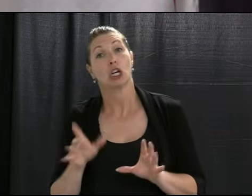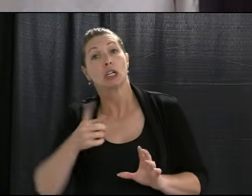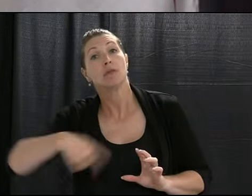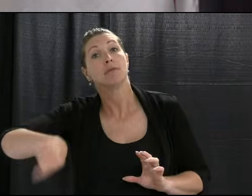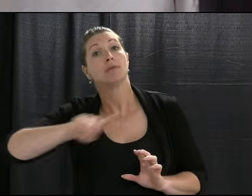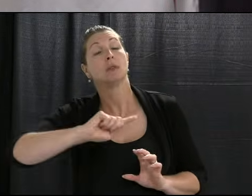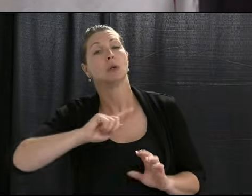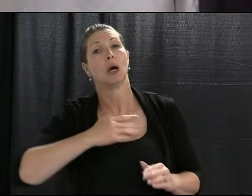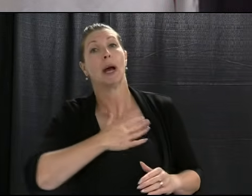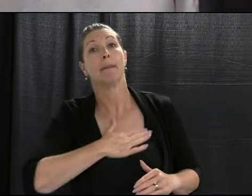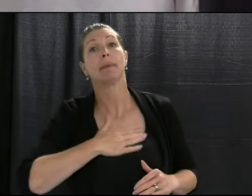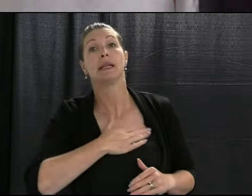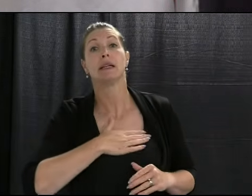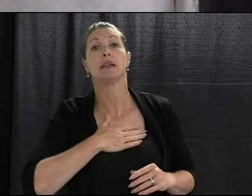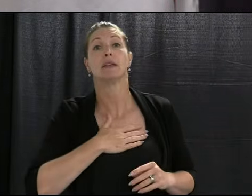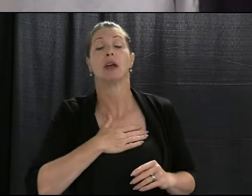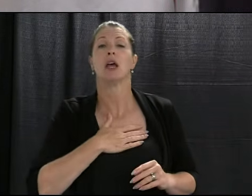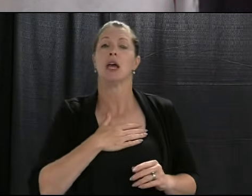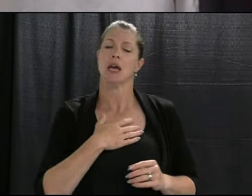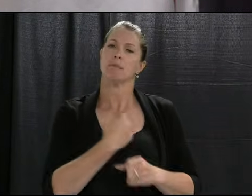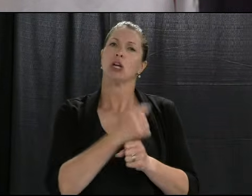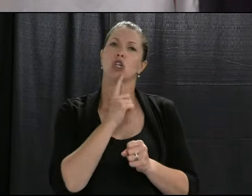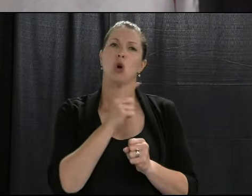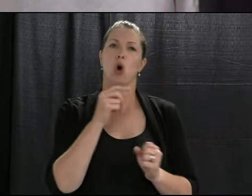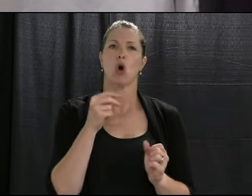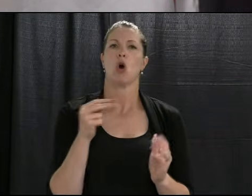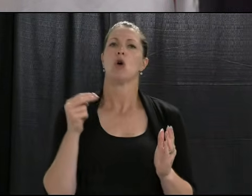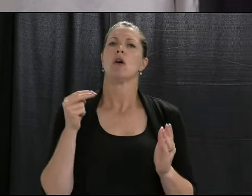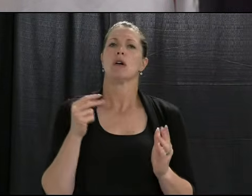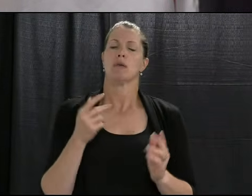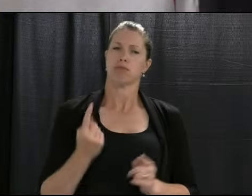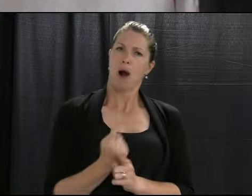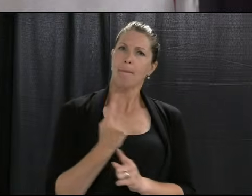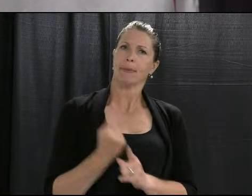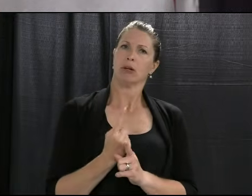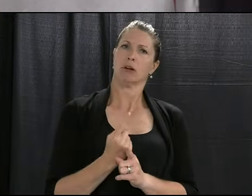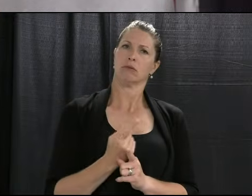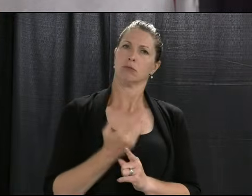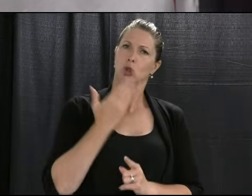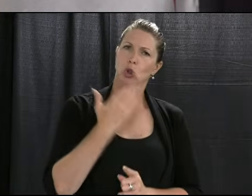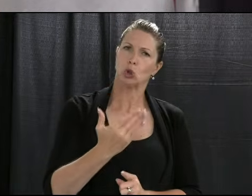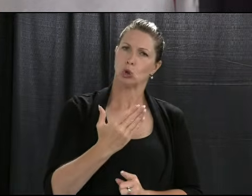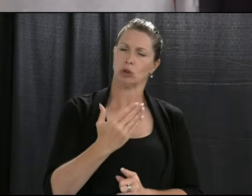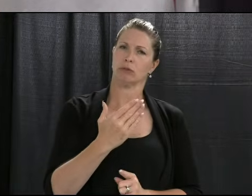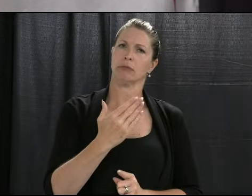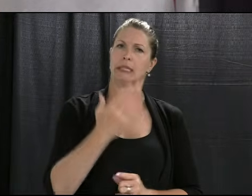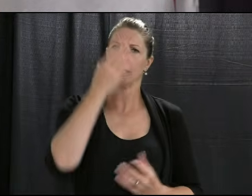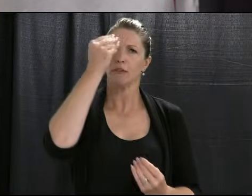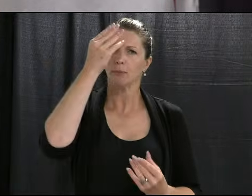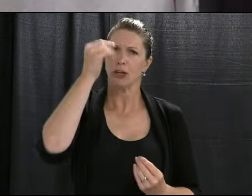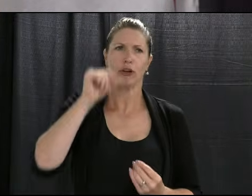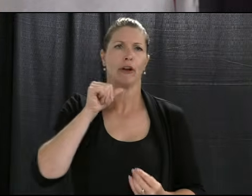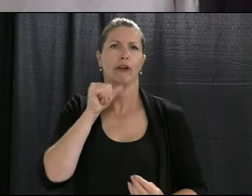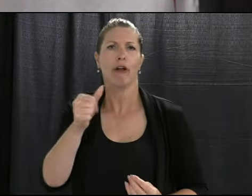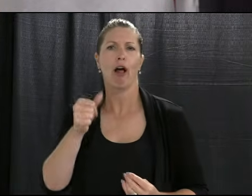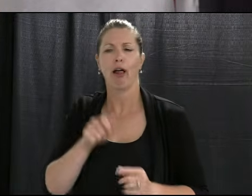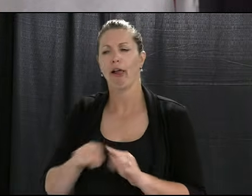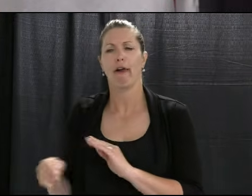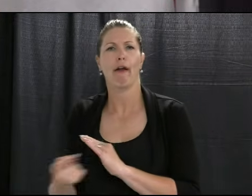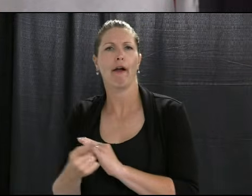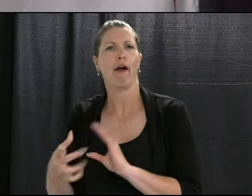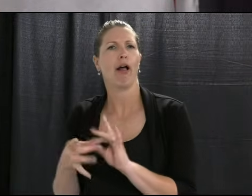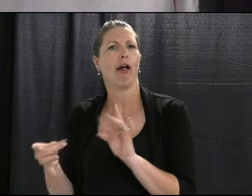eye for official sources of information and to be careful when you're outside and out and